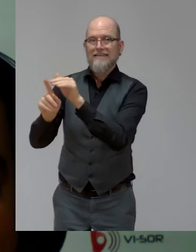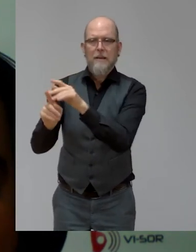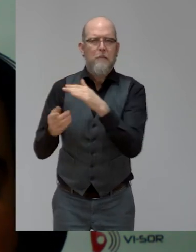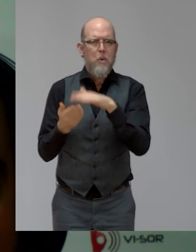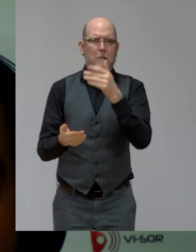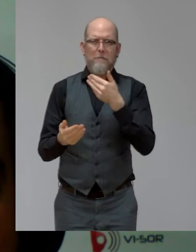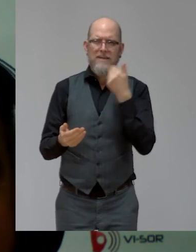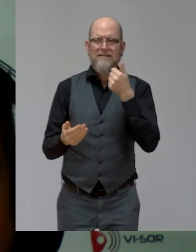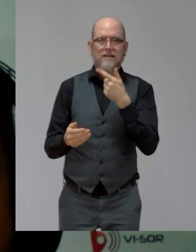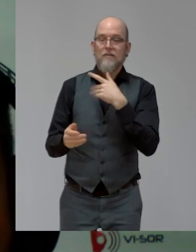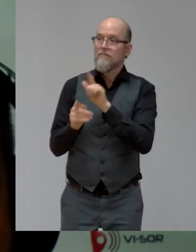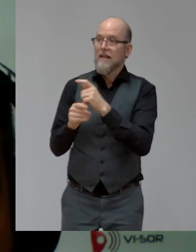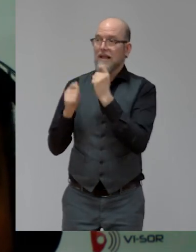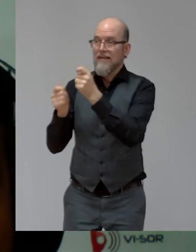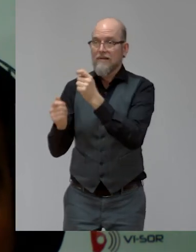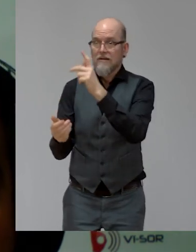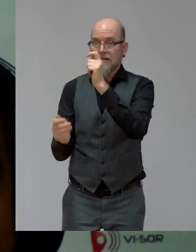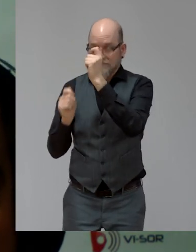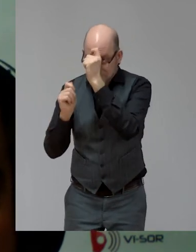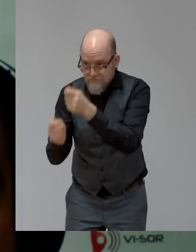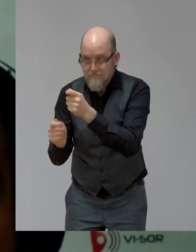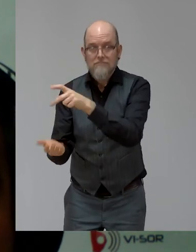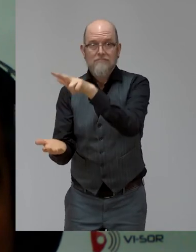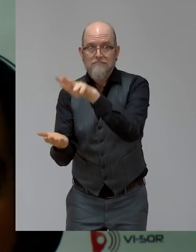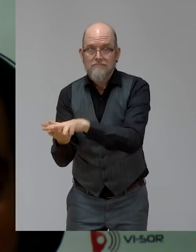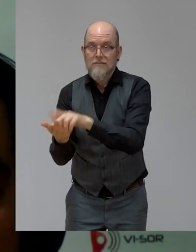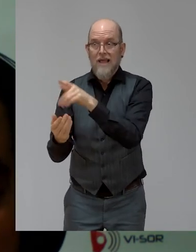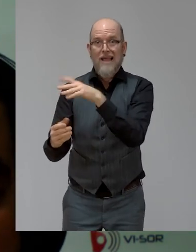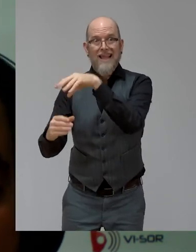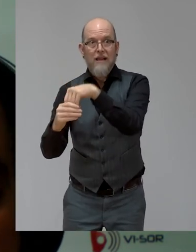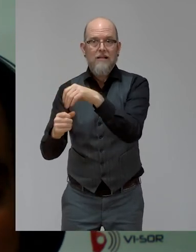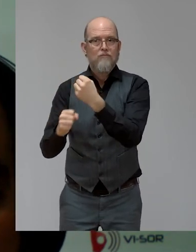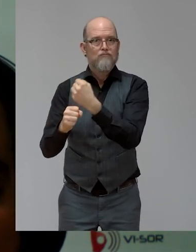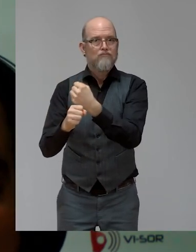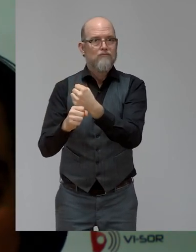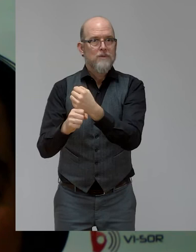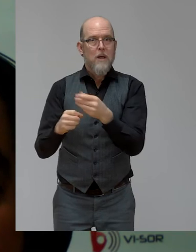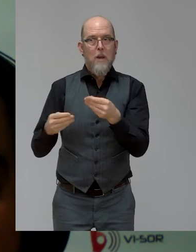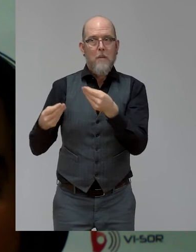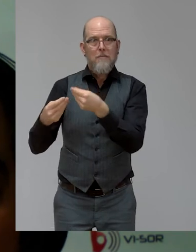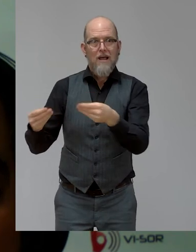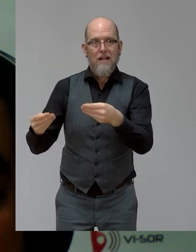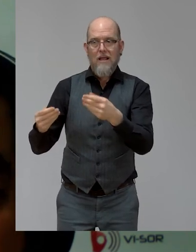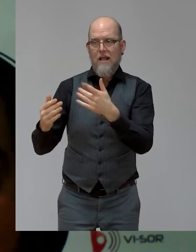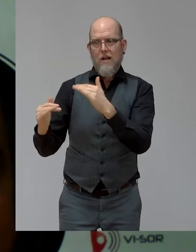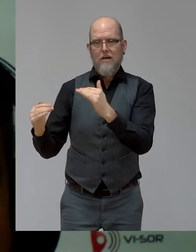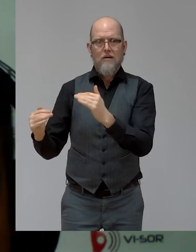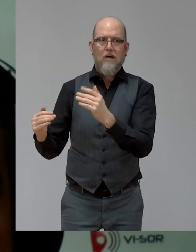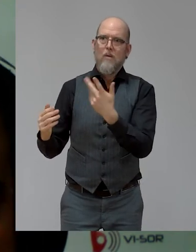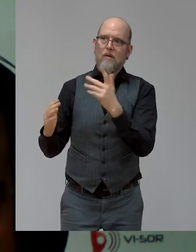to having the possibility of excellent quality materials in order to reinforce and complete